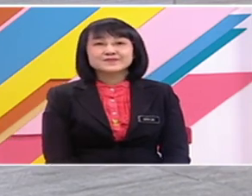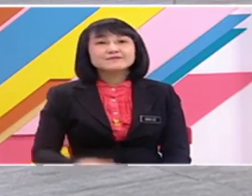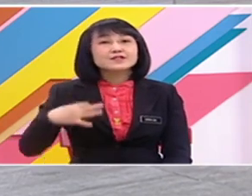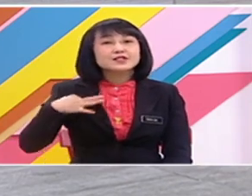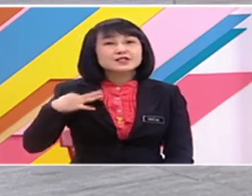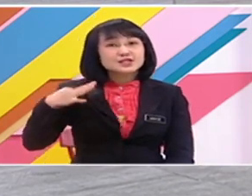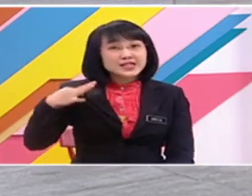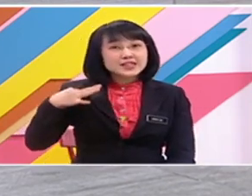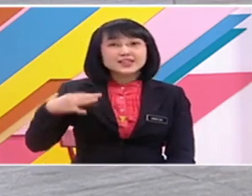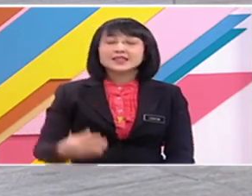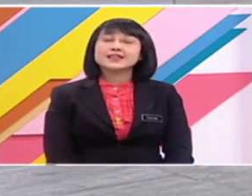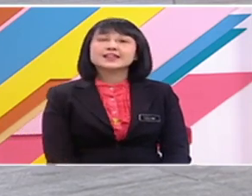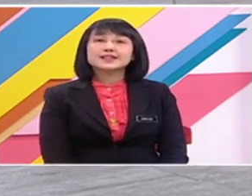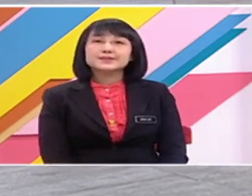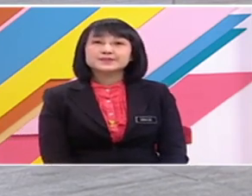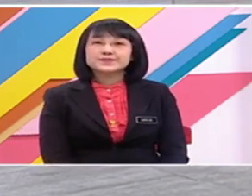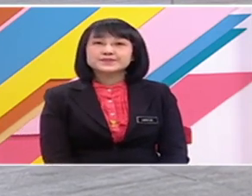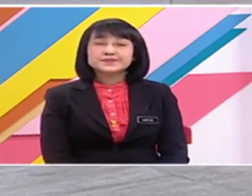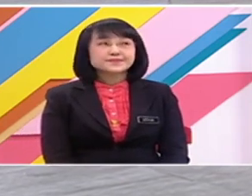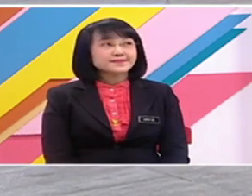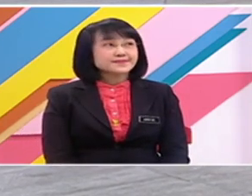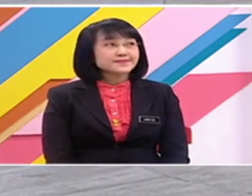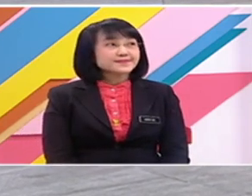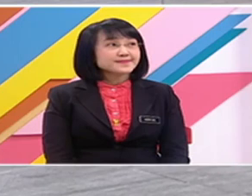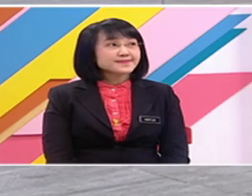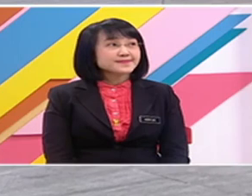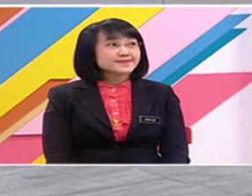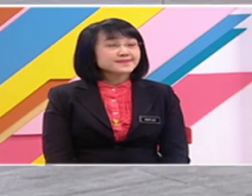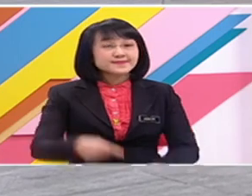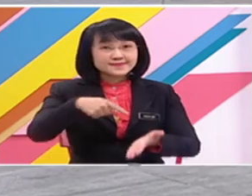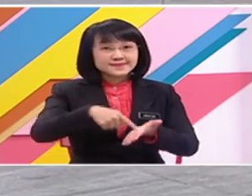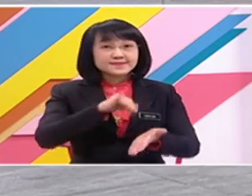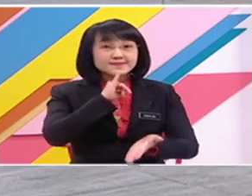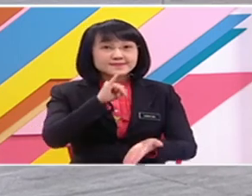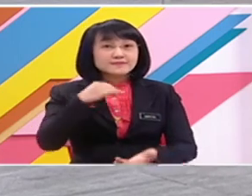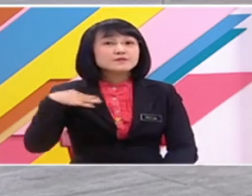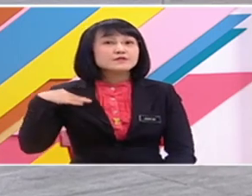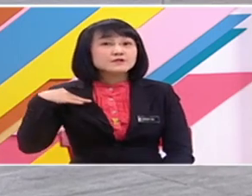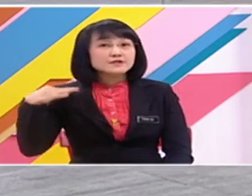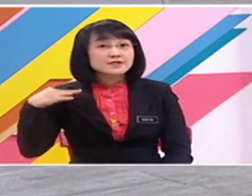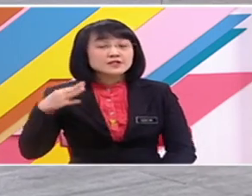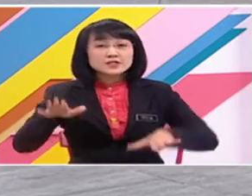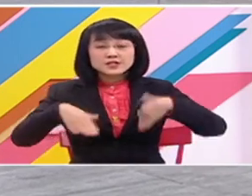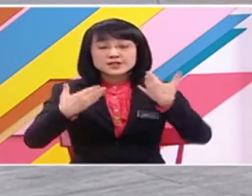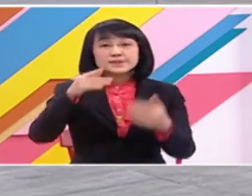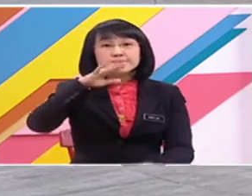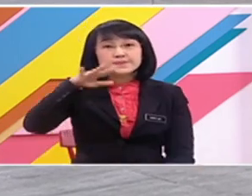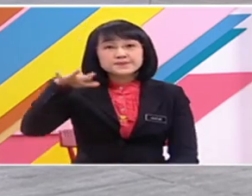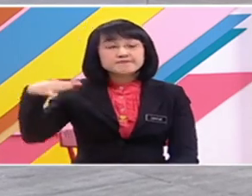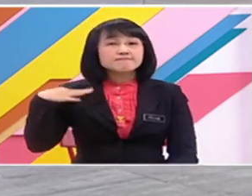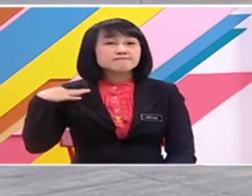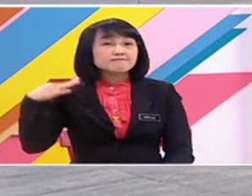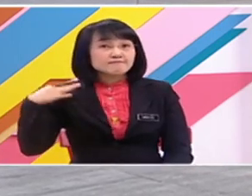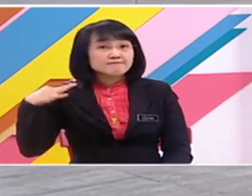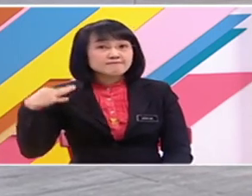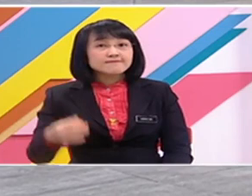Shirt. Okay? Follow me. This is shirt. Shirt. Okay, how to spell shirt? Okay, this